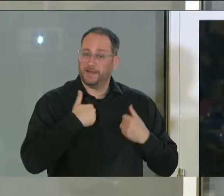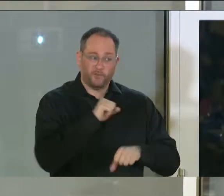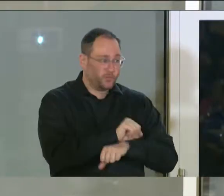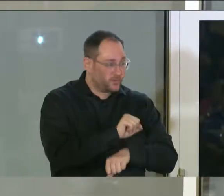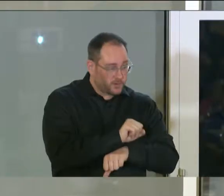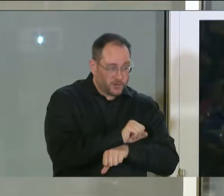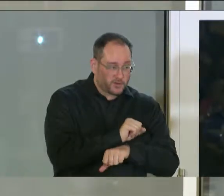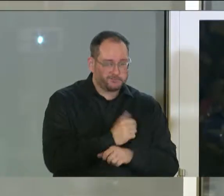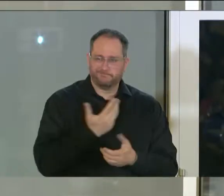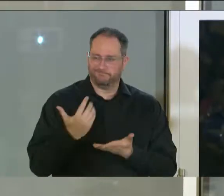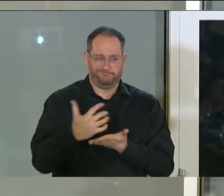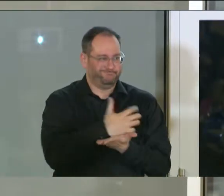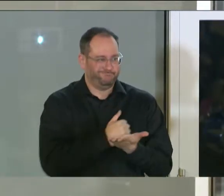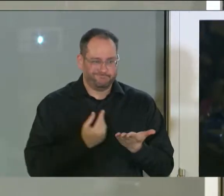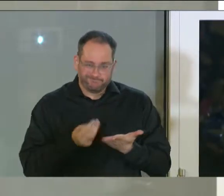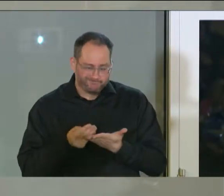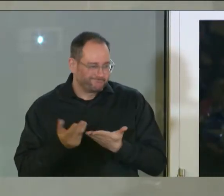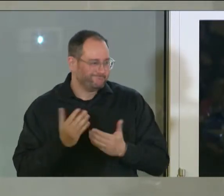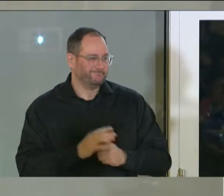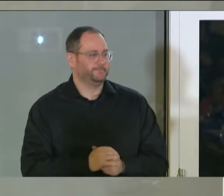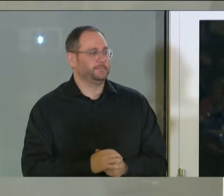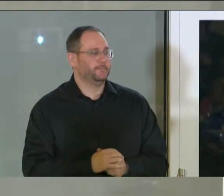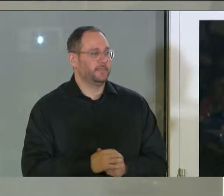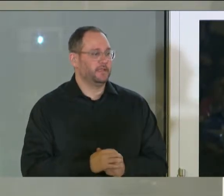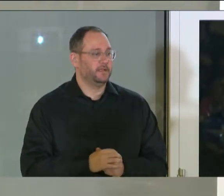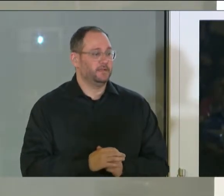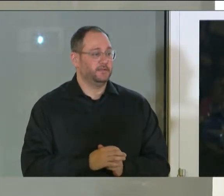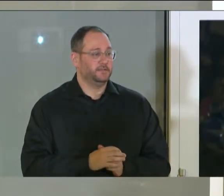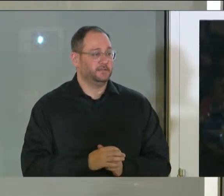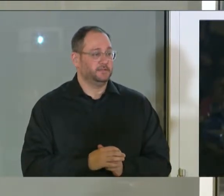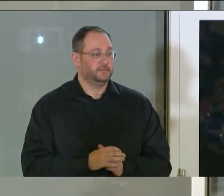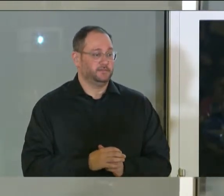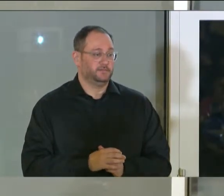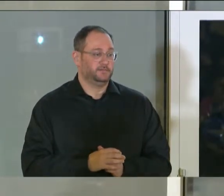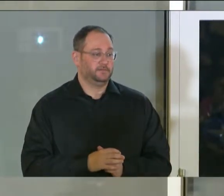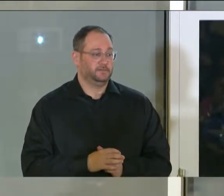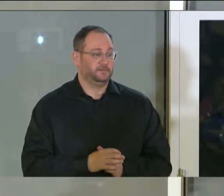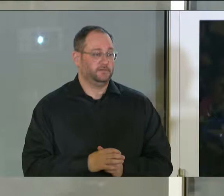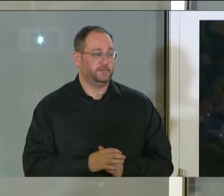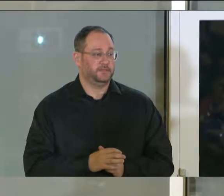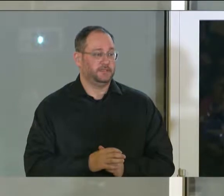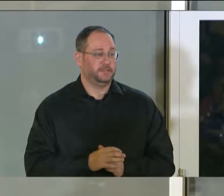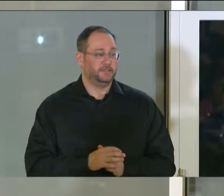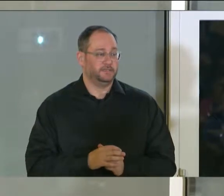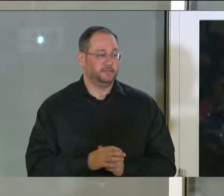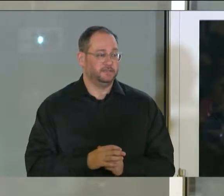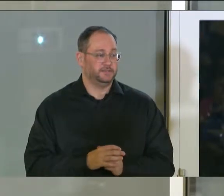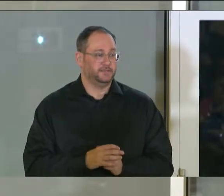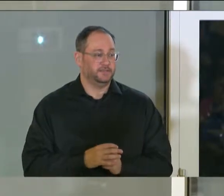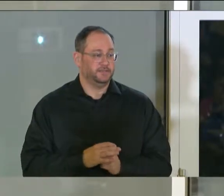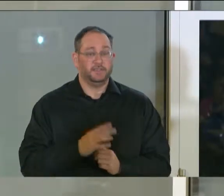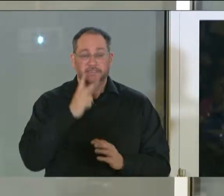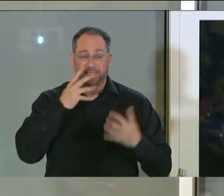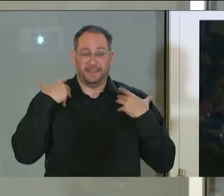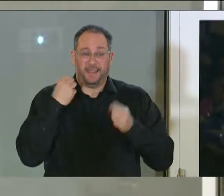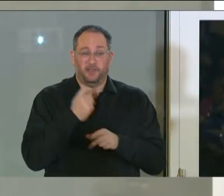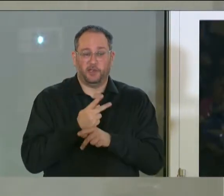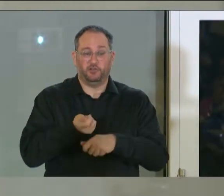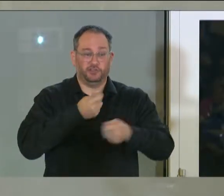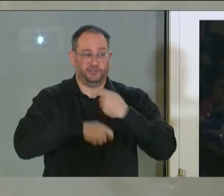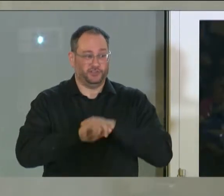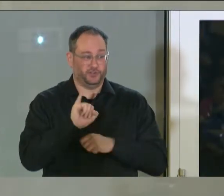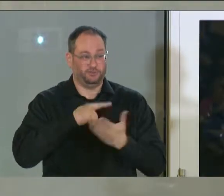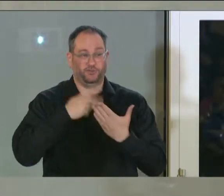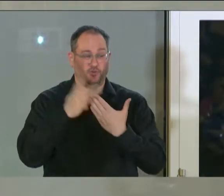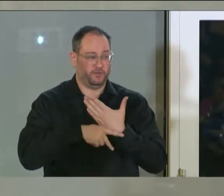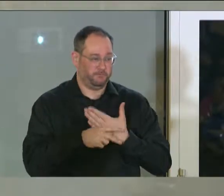the healthcare exchange, and the commercial insurance that they pay for, you will find that the district has a 98% coverage